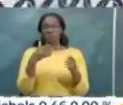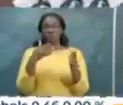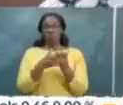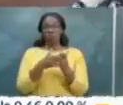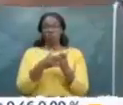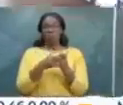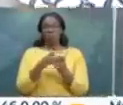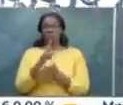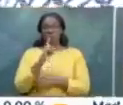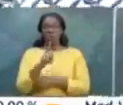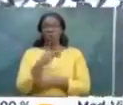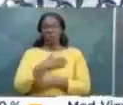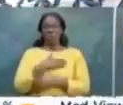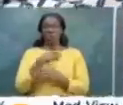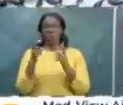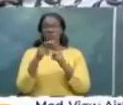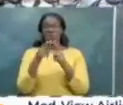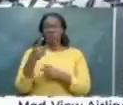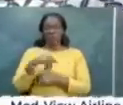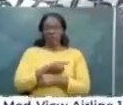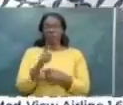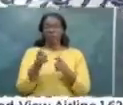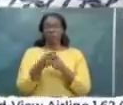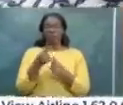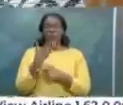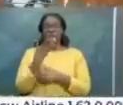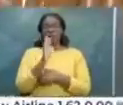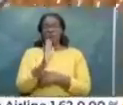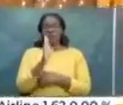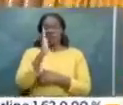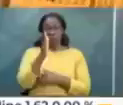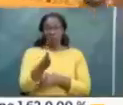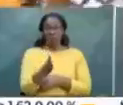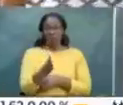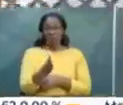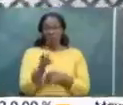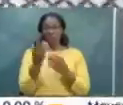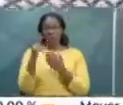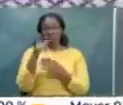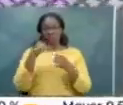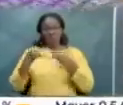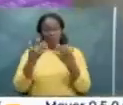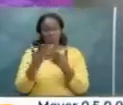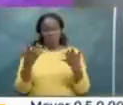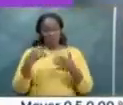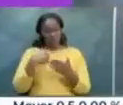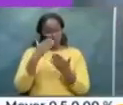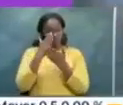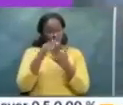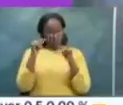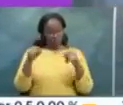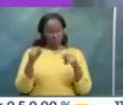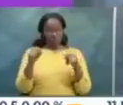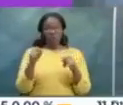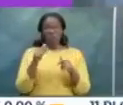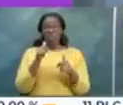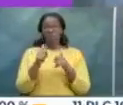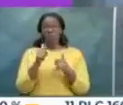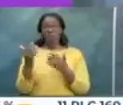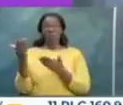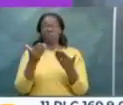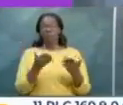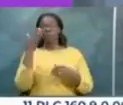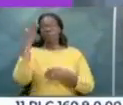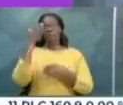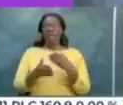So please contact us and we will get back to you. And I hope you enjoyed the products we had on the list for you today, which brings us